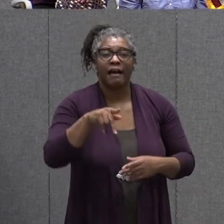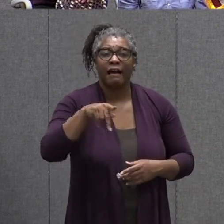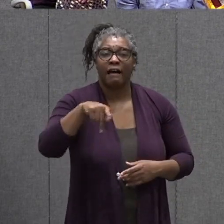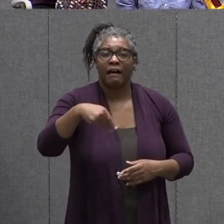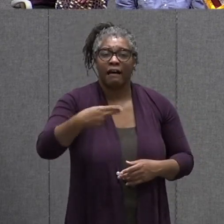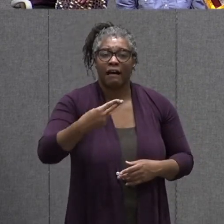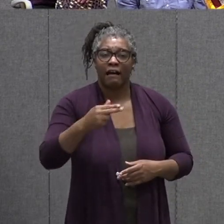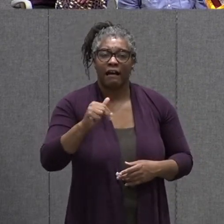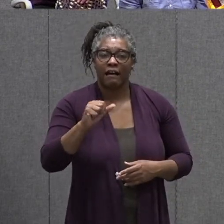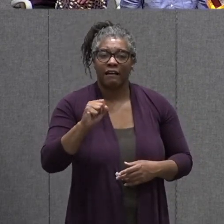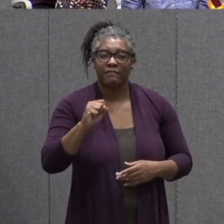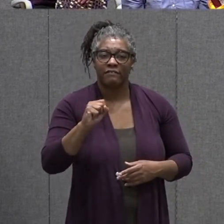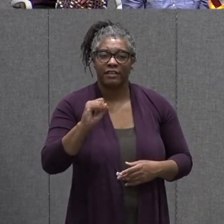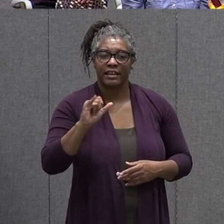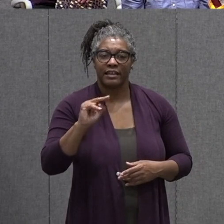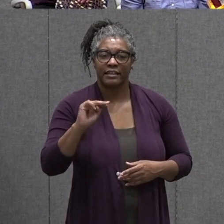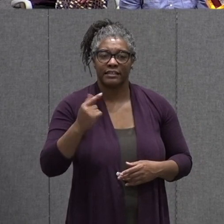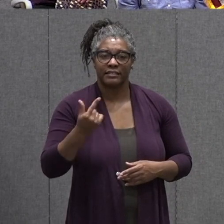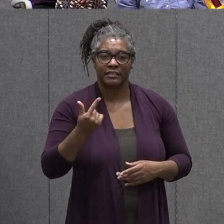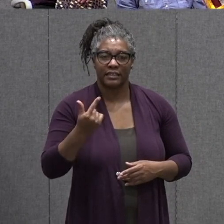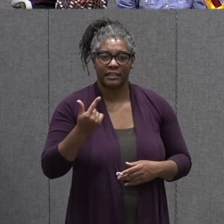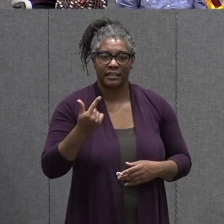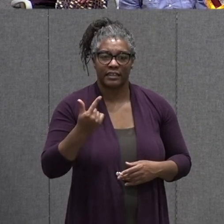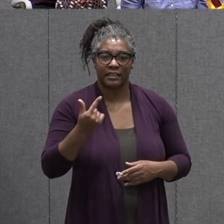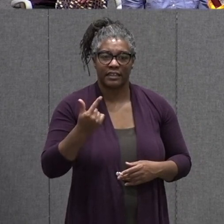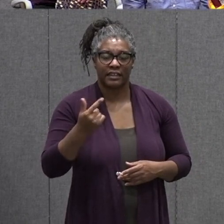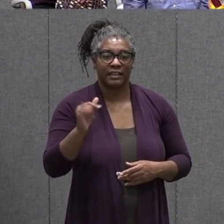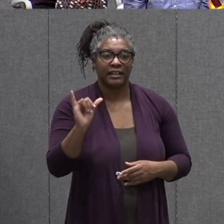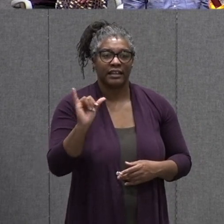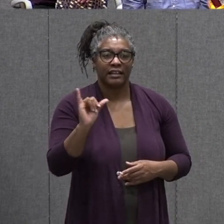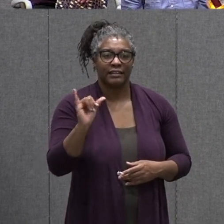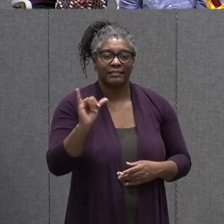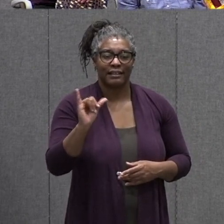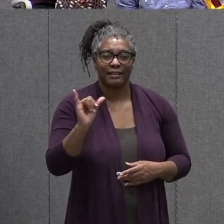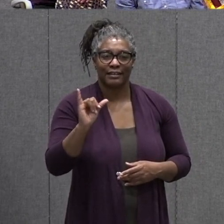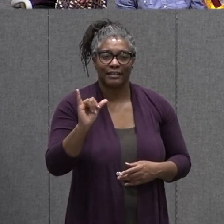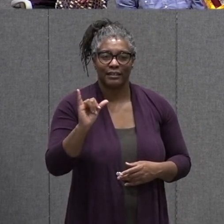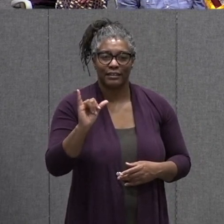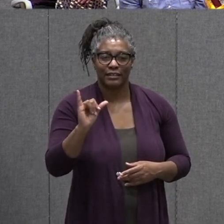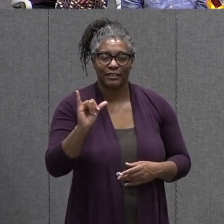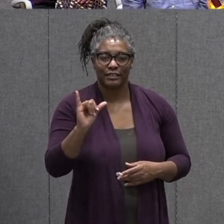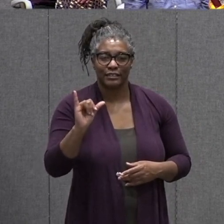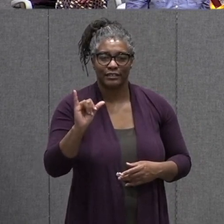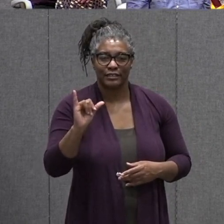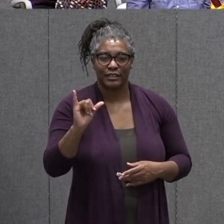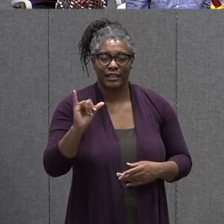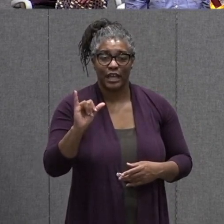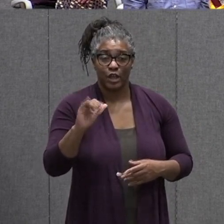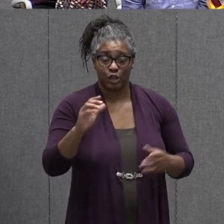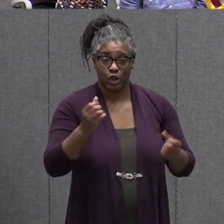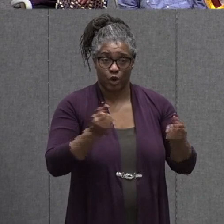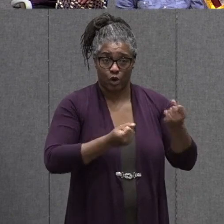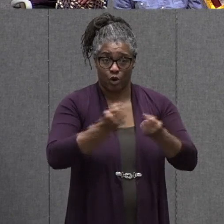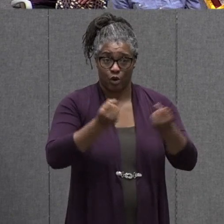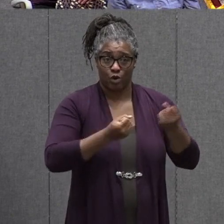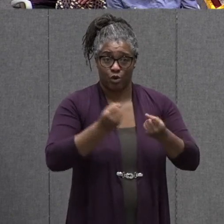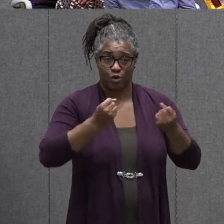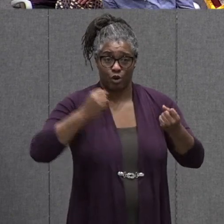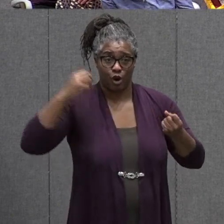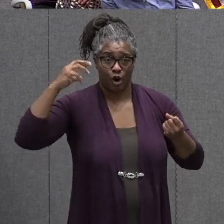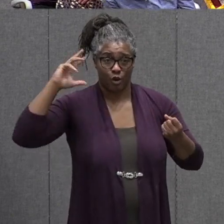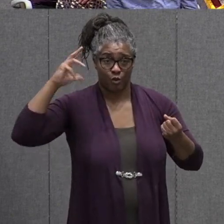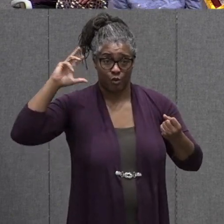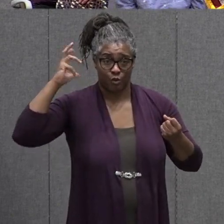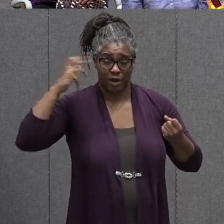like when you're doing this to your dial in your car, and you can make it so that you hear it more on